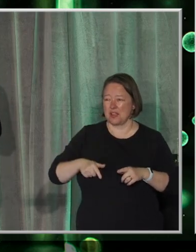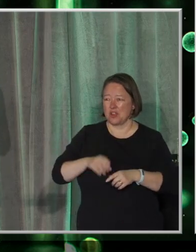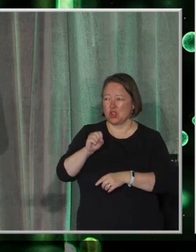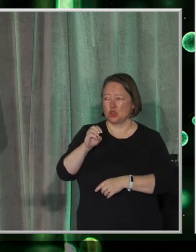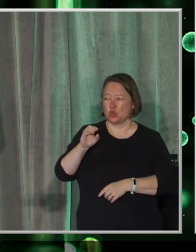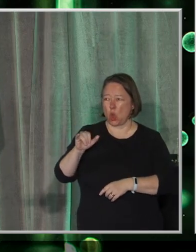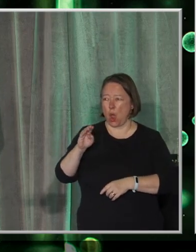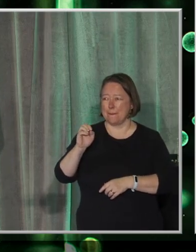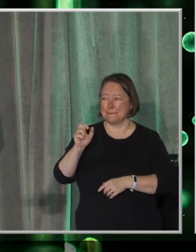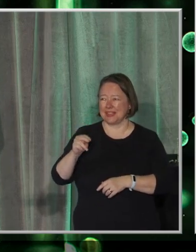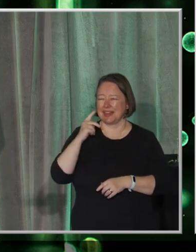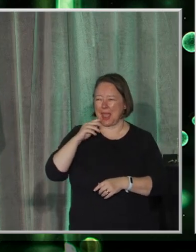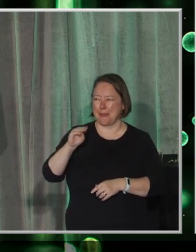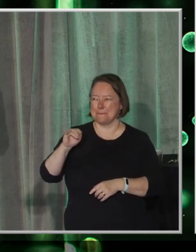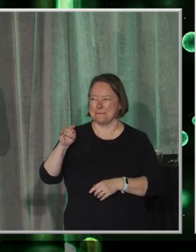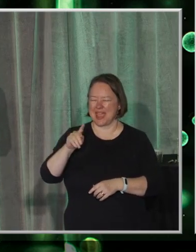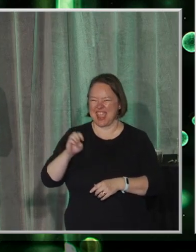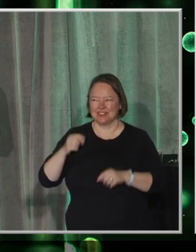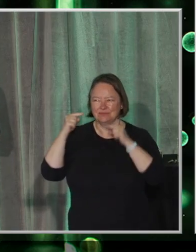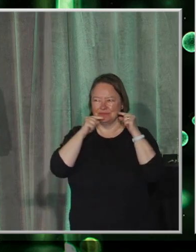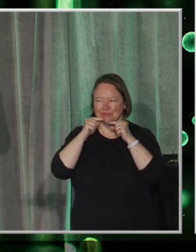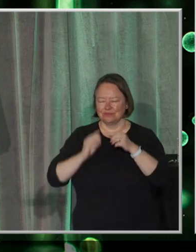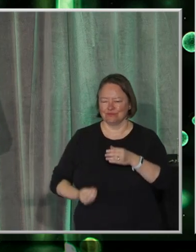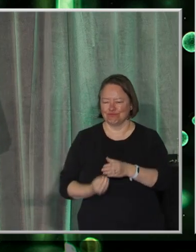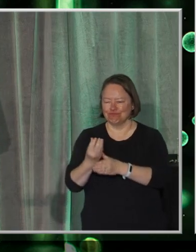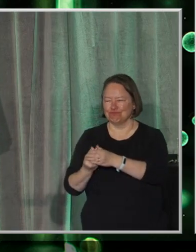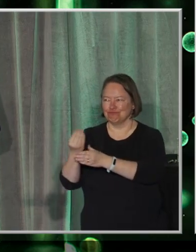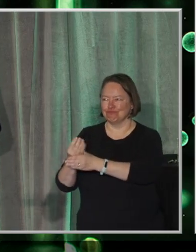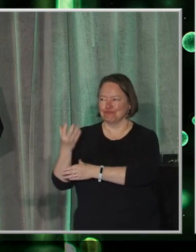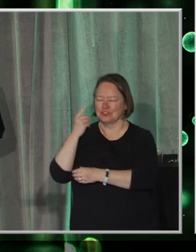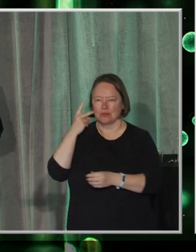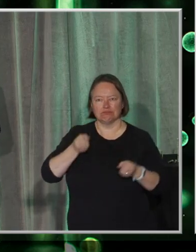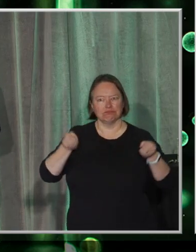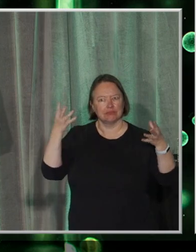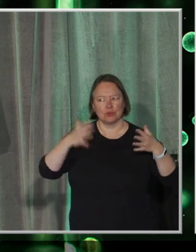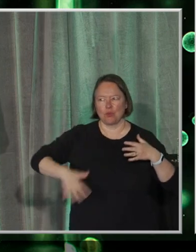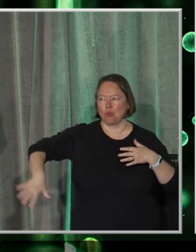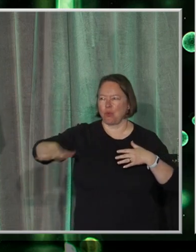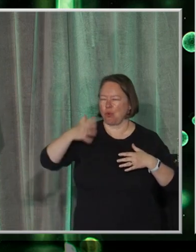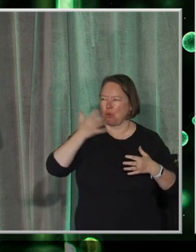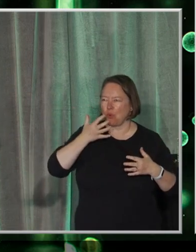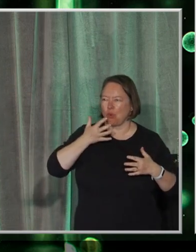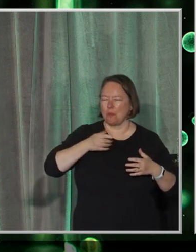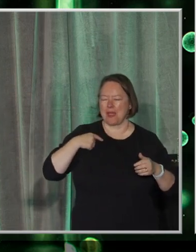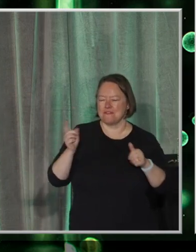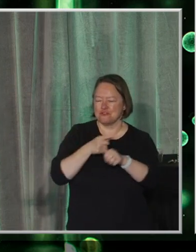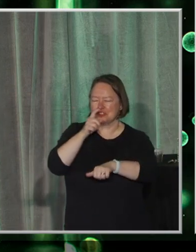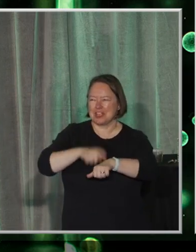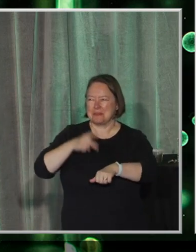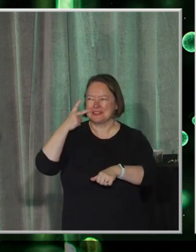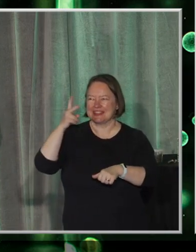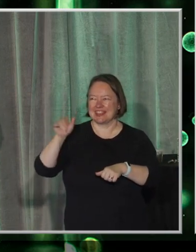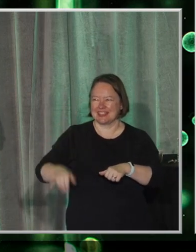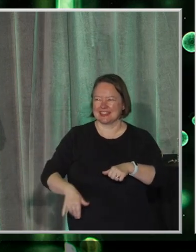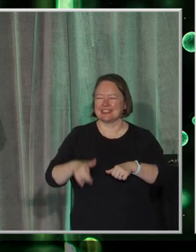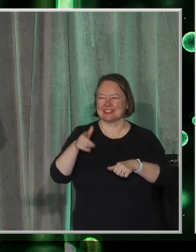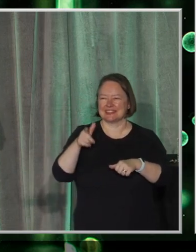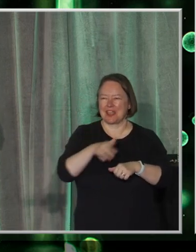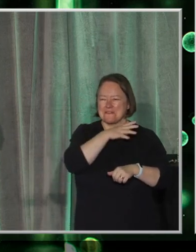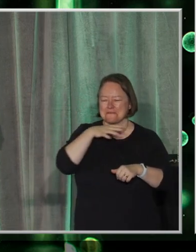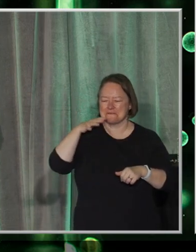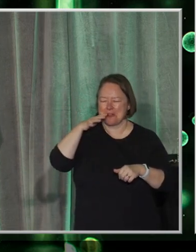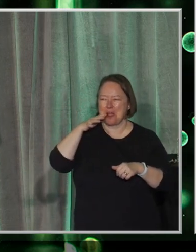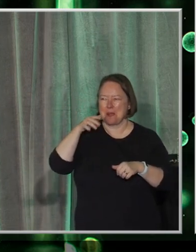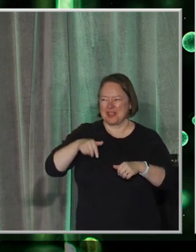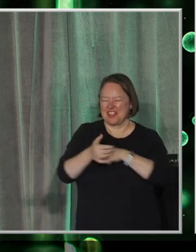maize, two of the primary staple crops of humans in Rwanda. And I was really amazed because it was my first time seeing this large-scale farm in